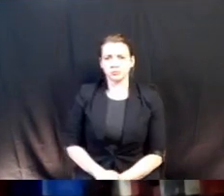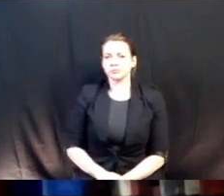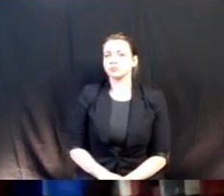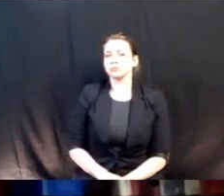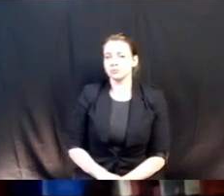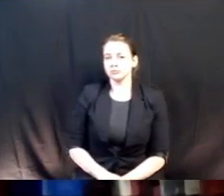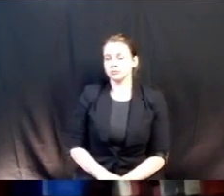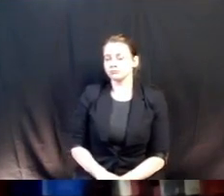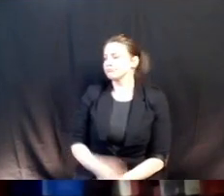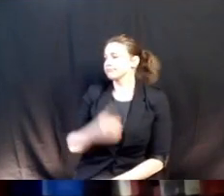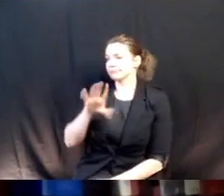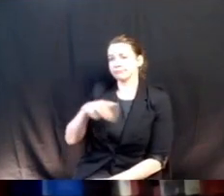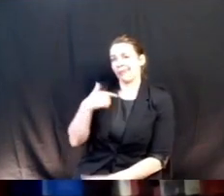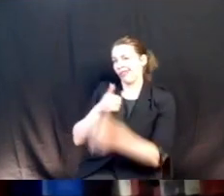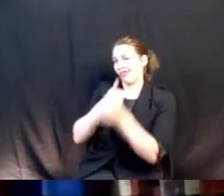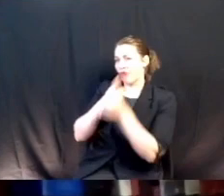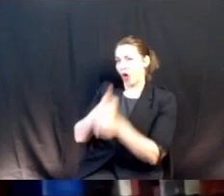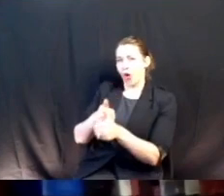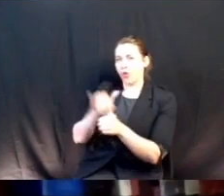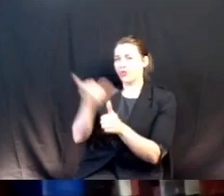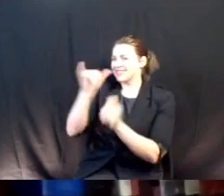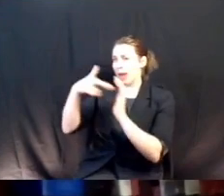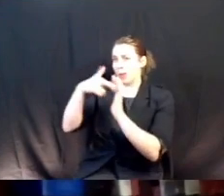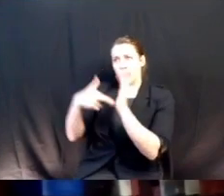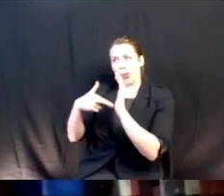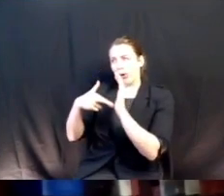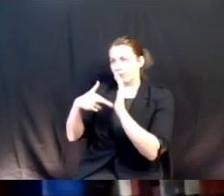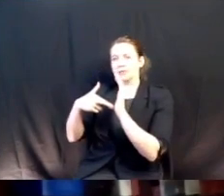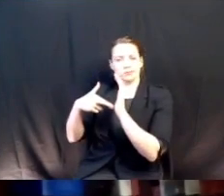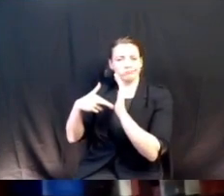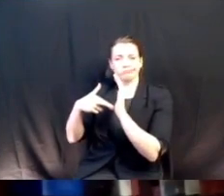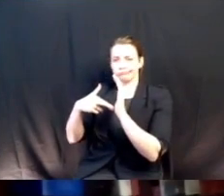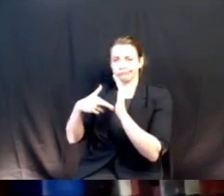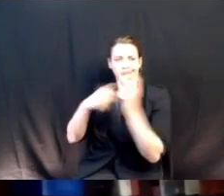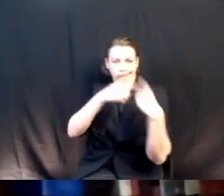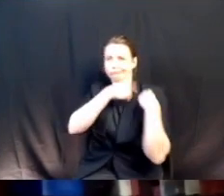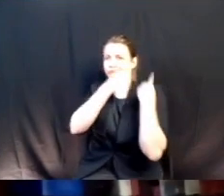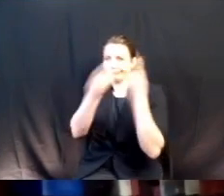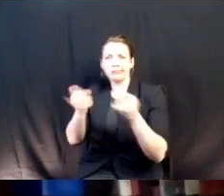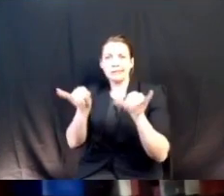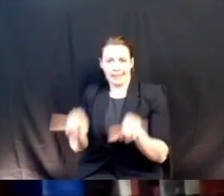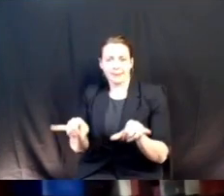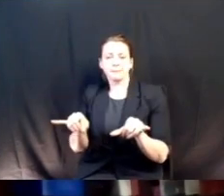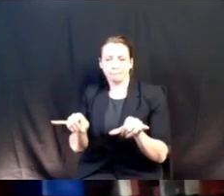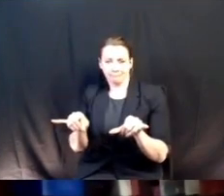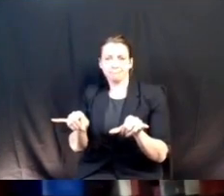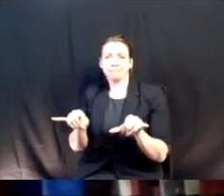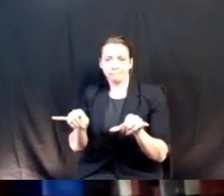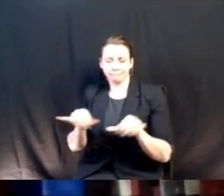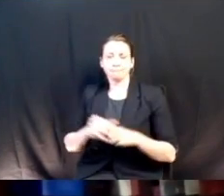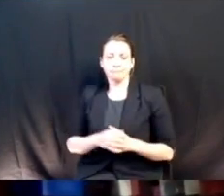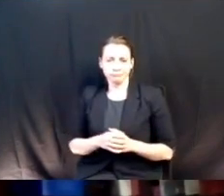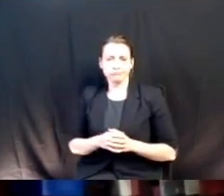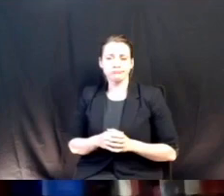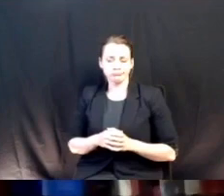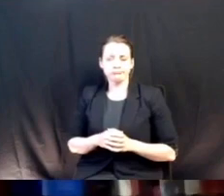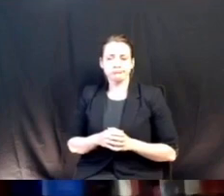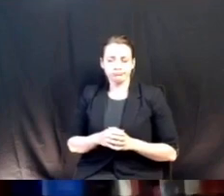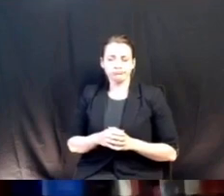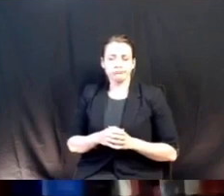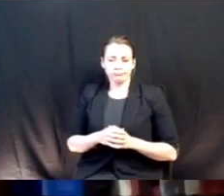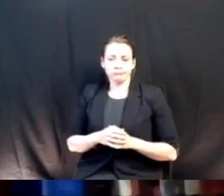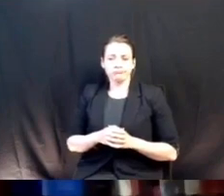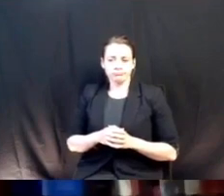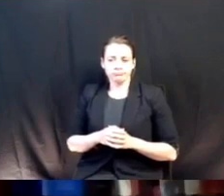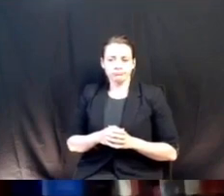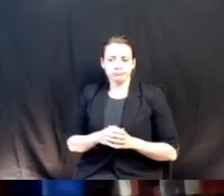same precautions that I generally do during this pandemic. And so, yeah, I'll